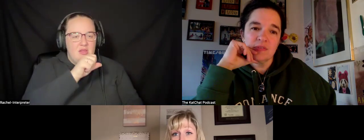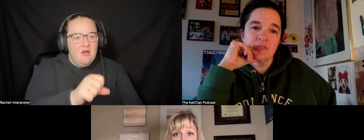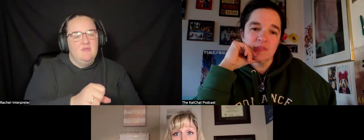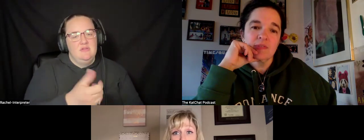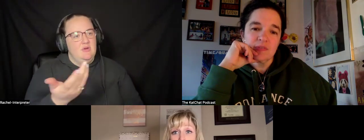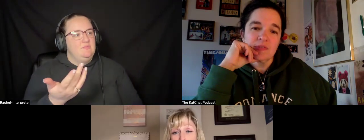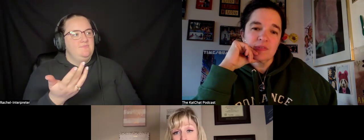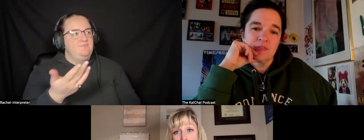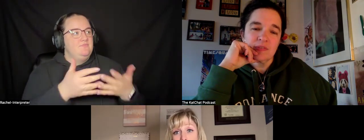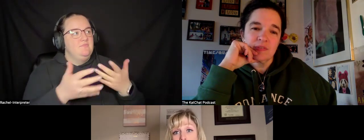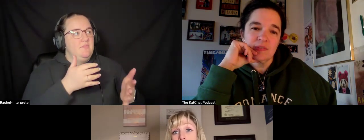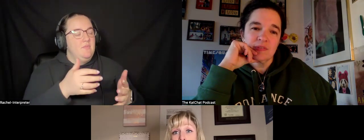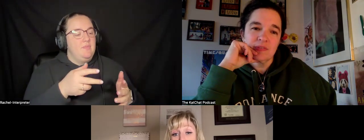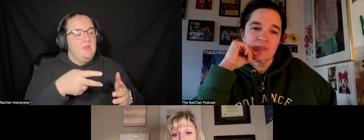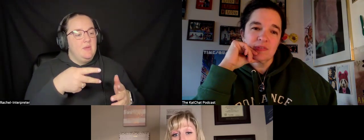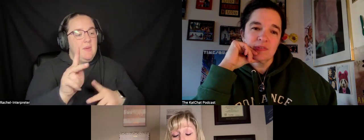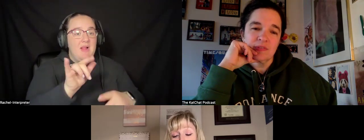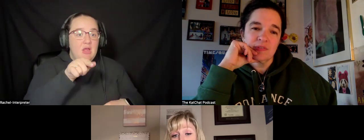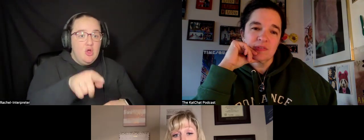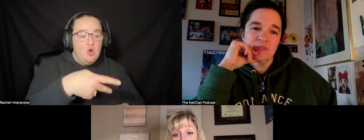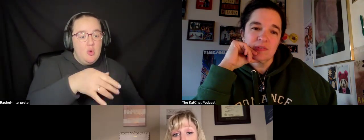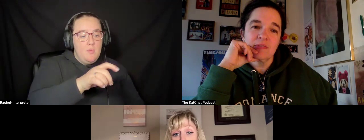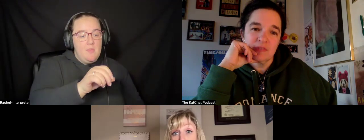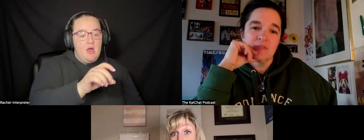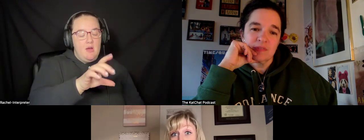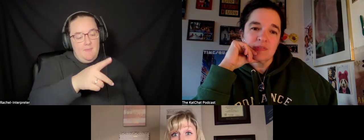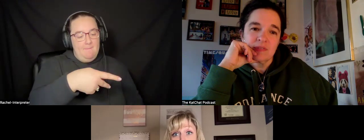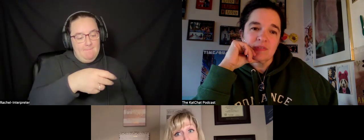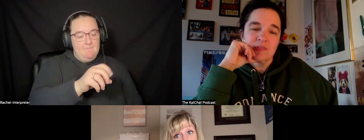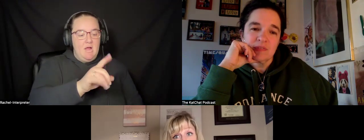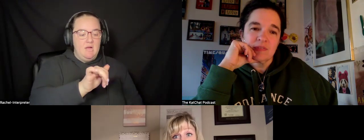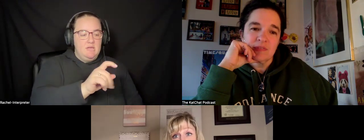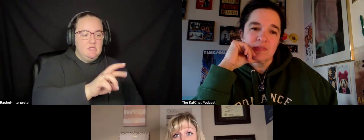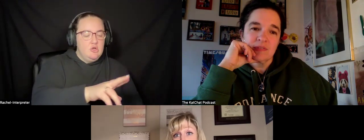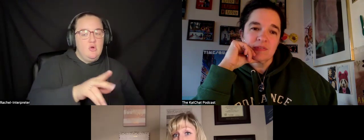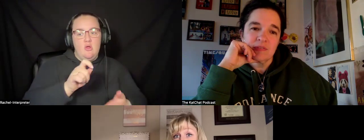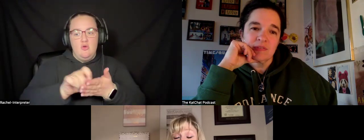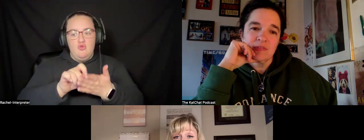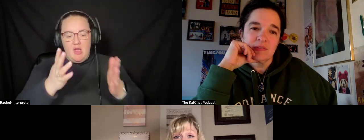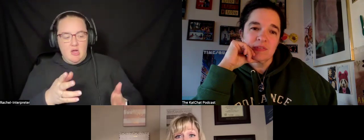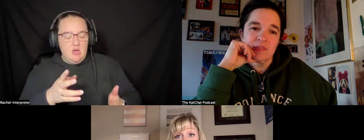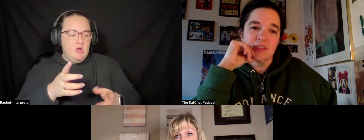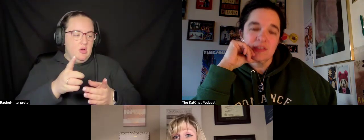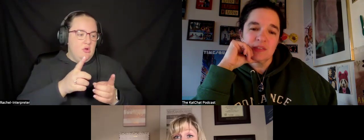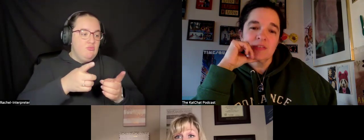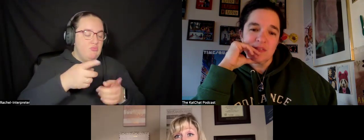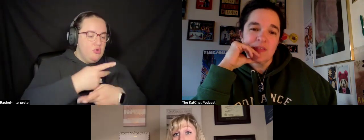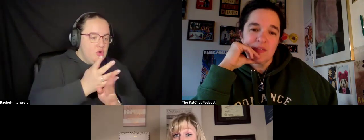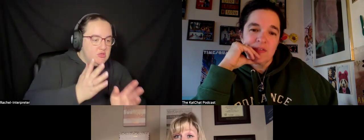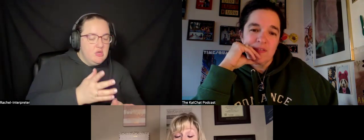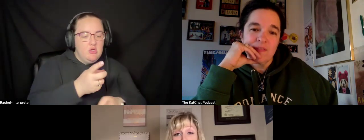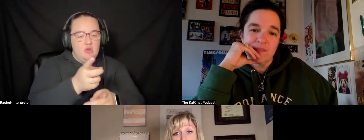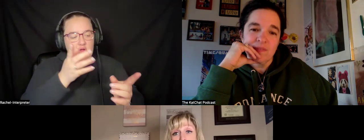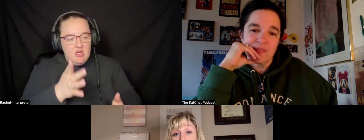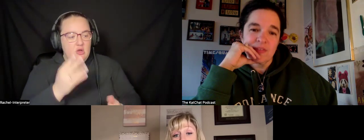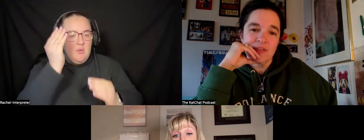it's fellow podcasters like yourself, or if it's the writers, the producers, the costume designers, makeup artists, and